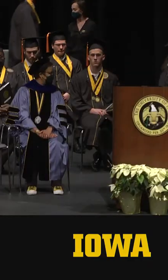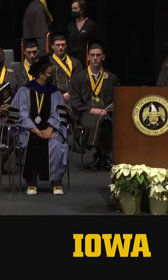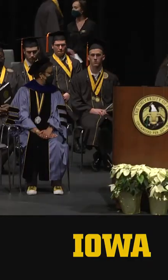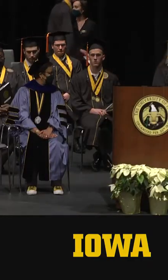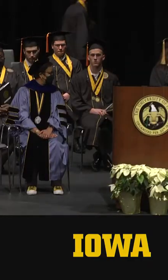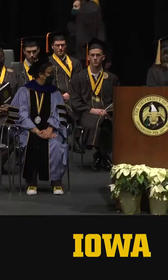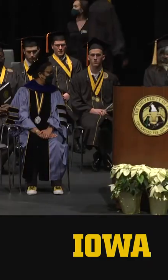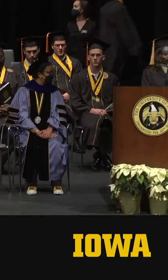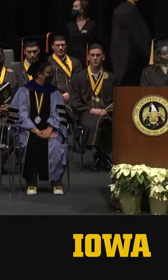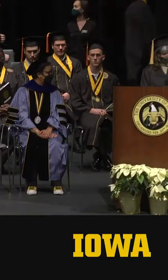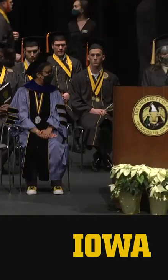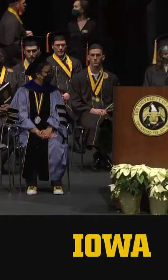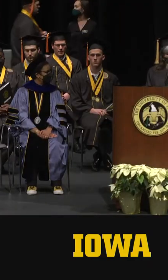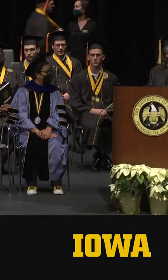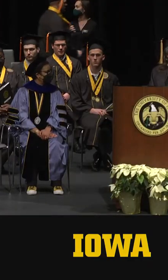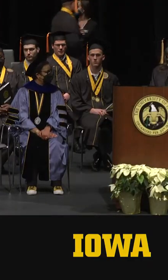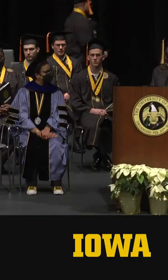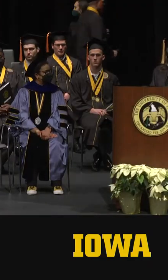Congratulations.